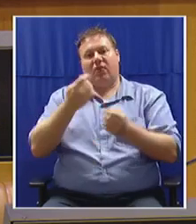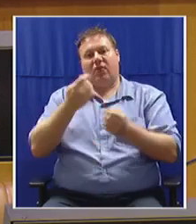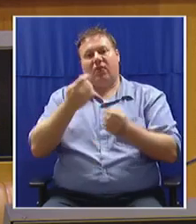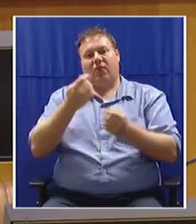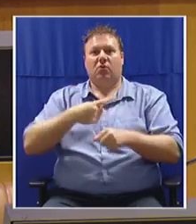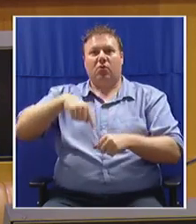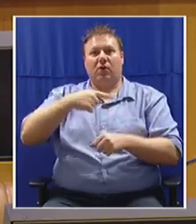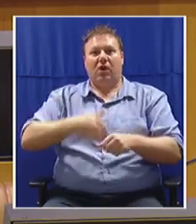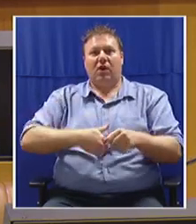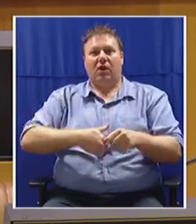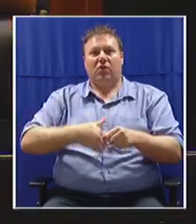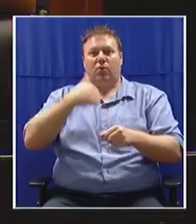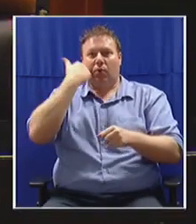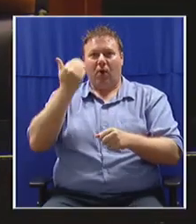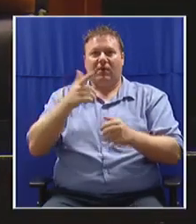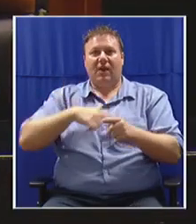Enkosi.